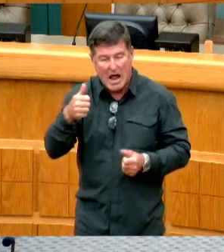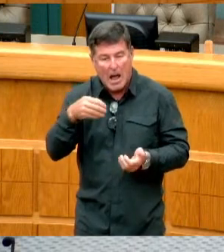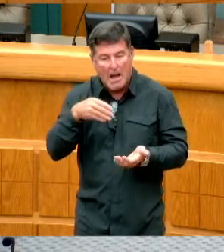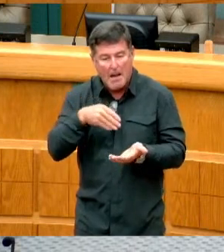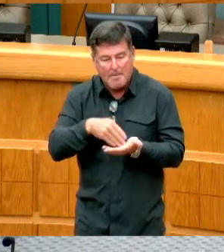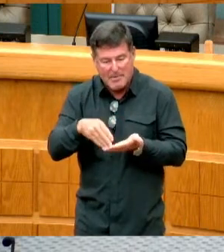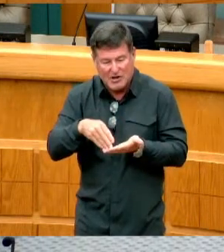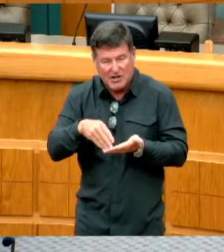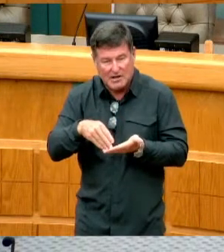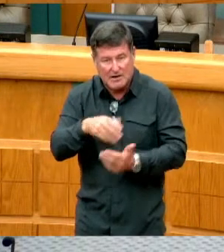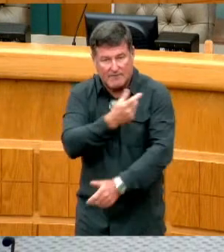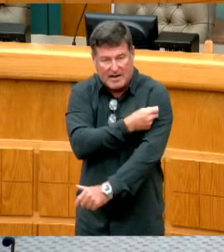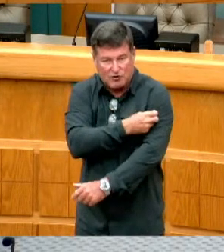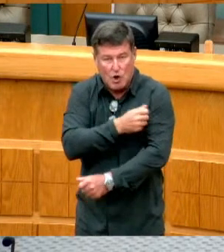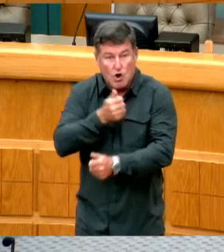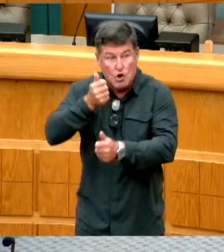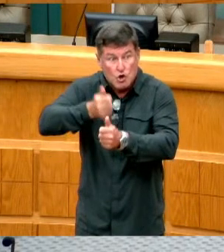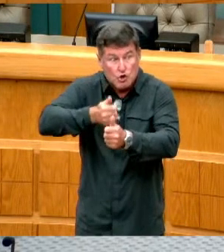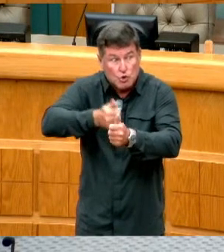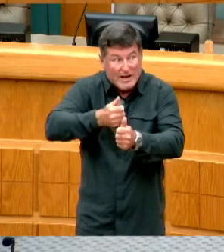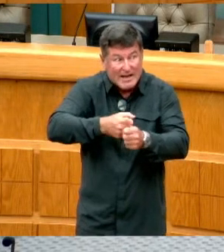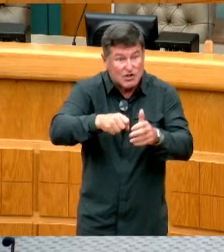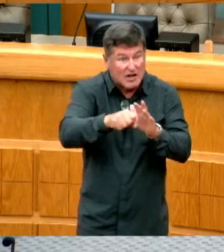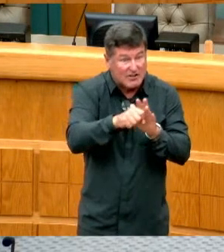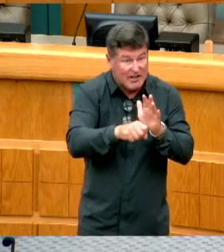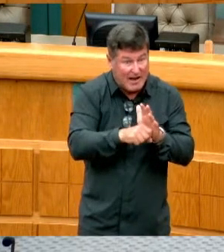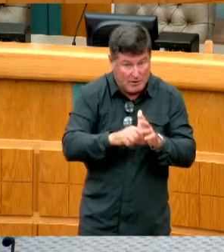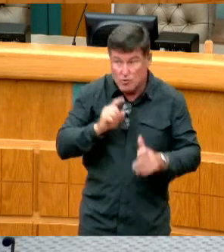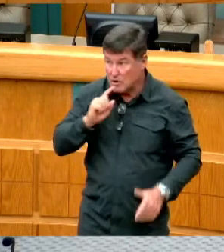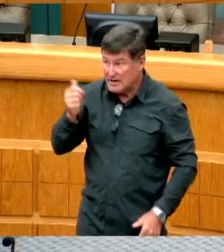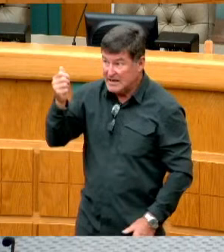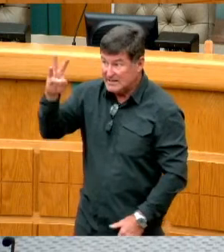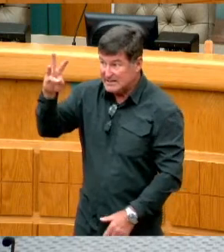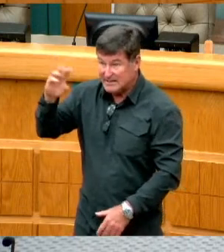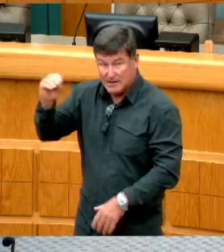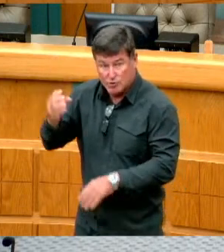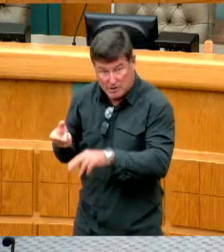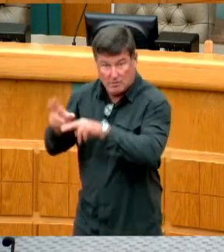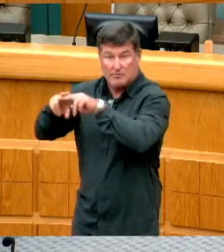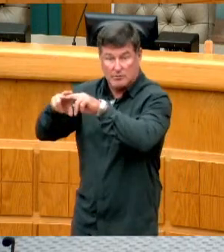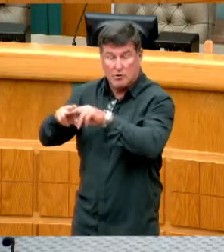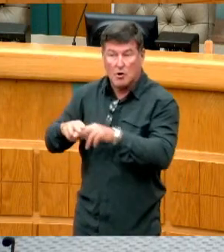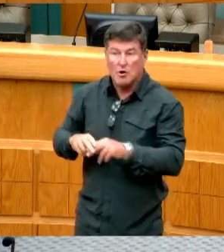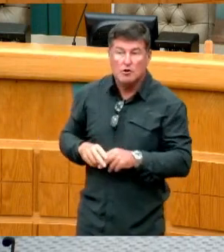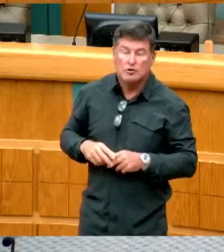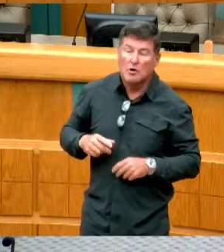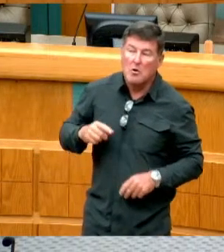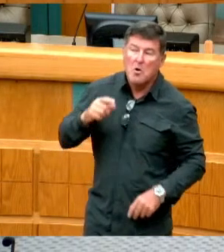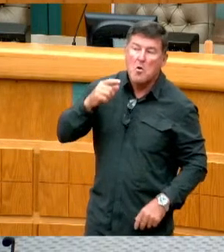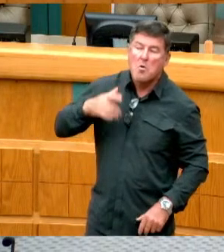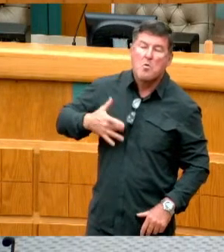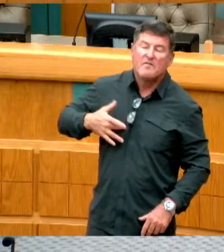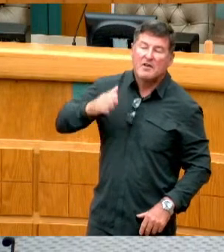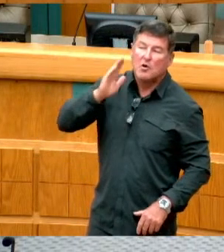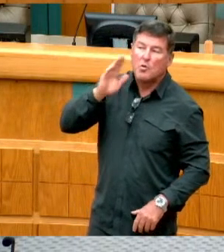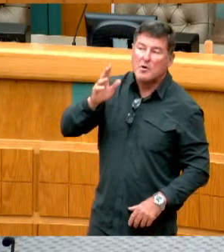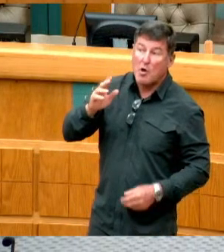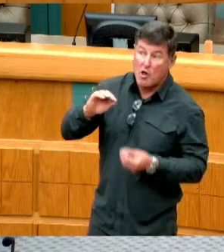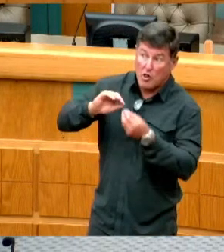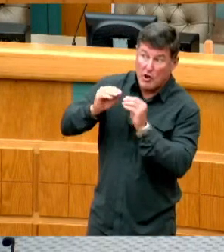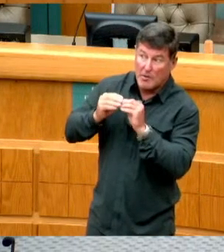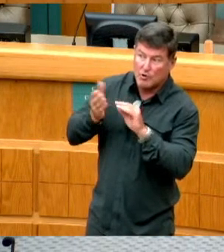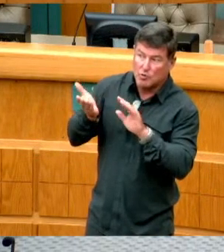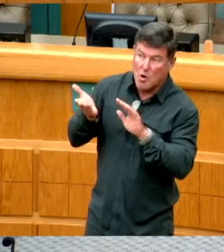days, which is a 16% increase. So we do expect to see increases in the number of vaccines that we will